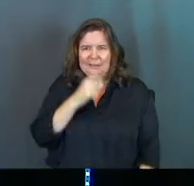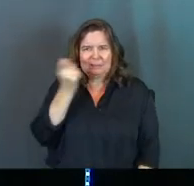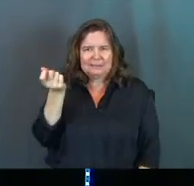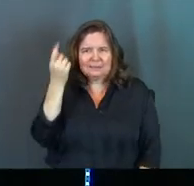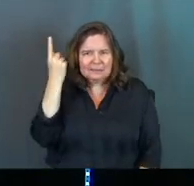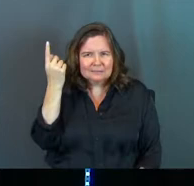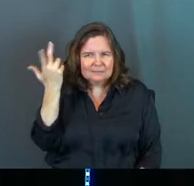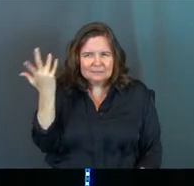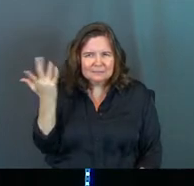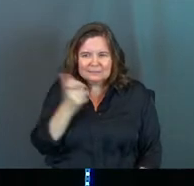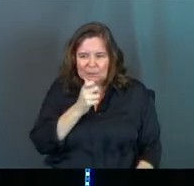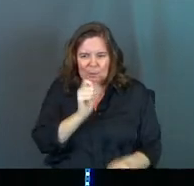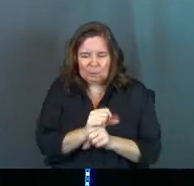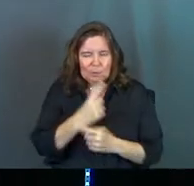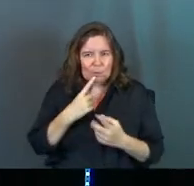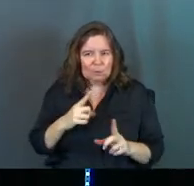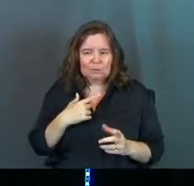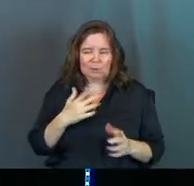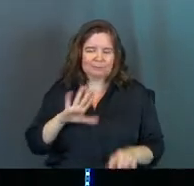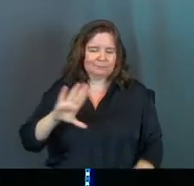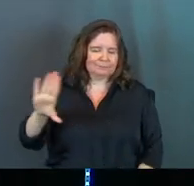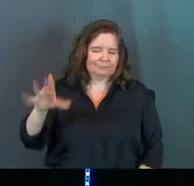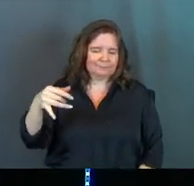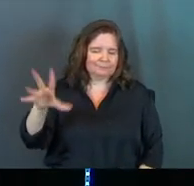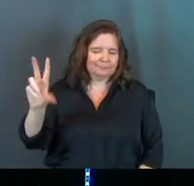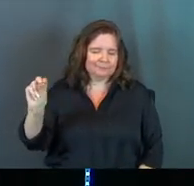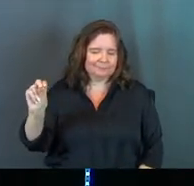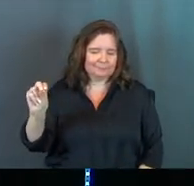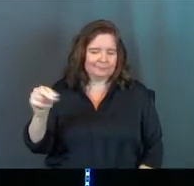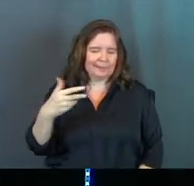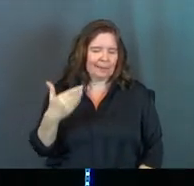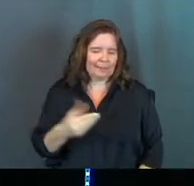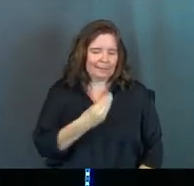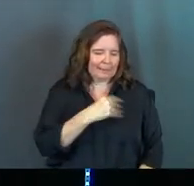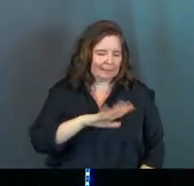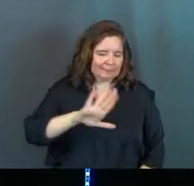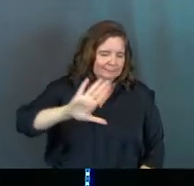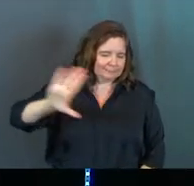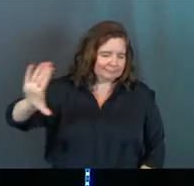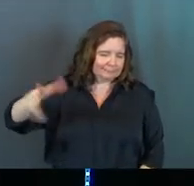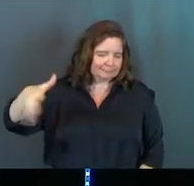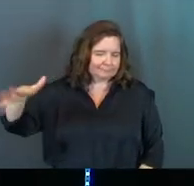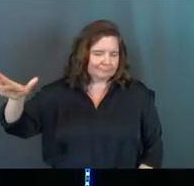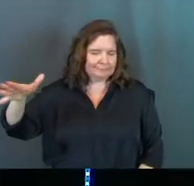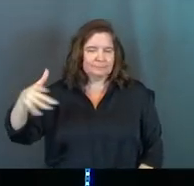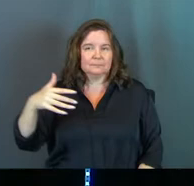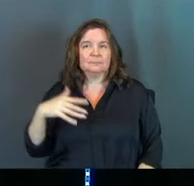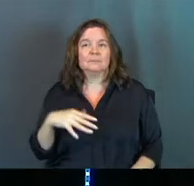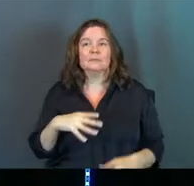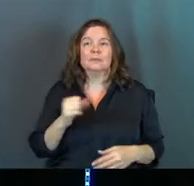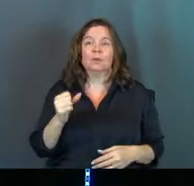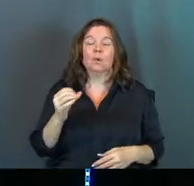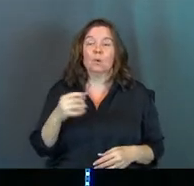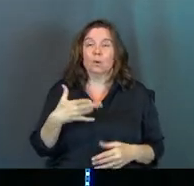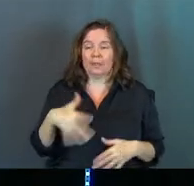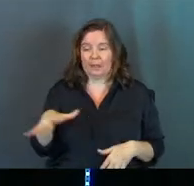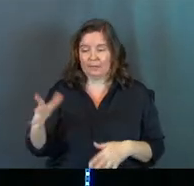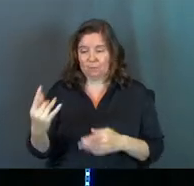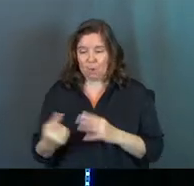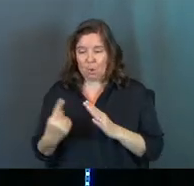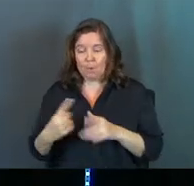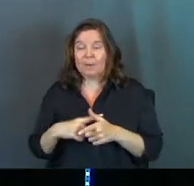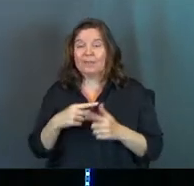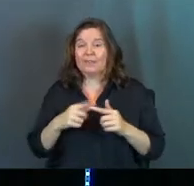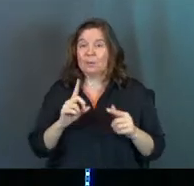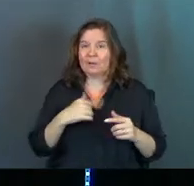It wouldn't work. It doesn't work. And so he just kind of shuts the Pharisees down. He's like, please let me eat. You know what I mean? Like, just get out of here. Go take a nap. And so they leave him alone for a